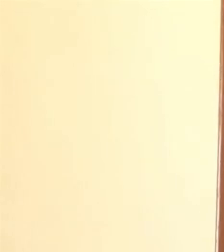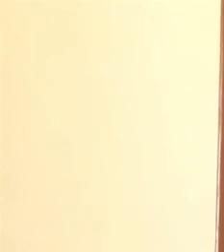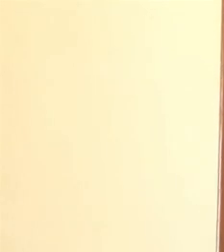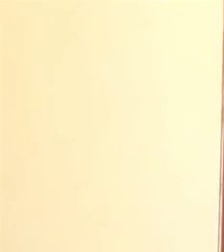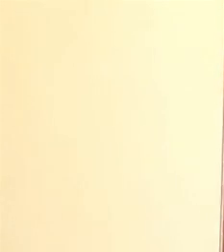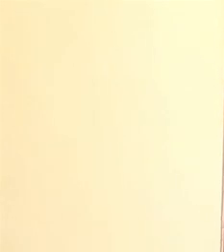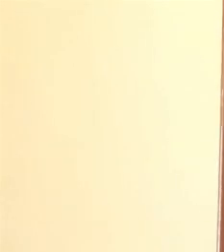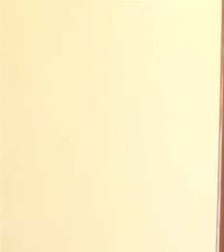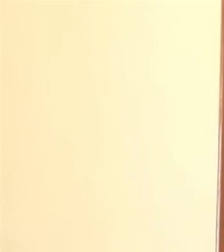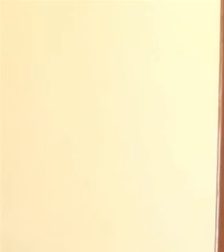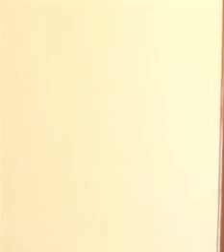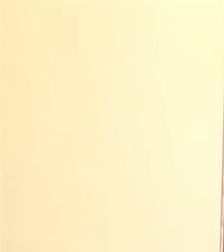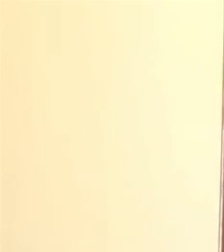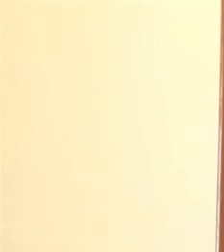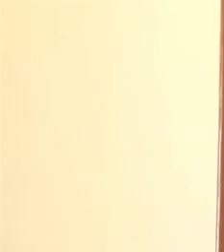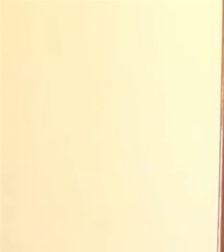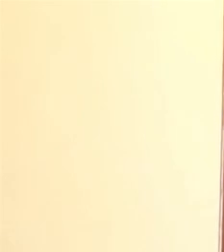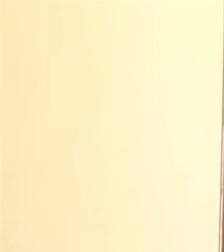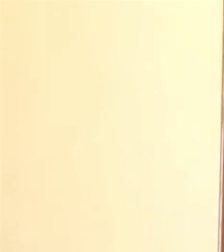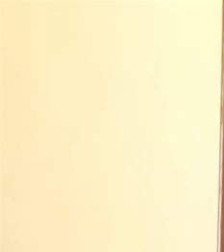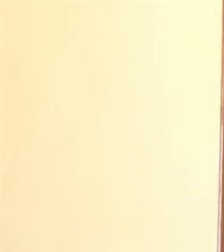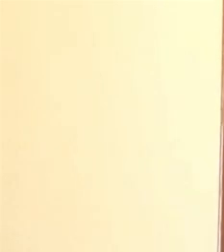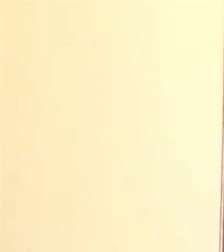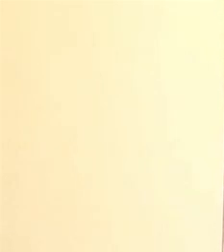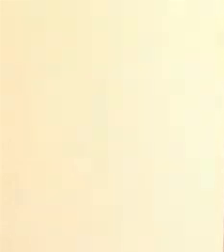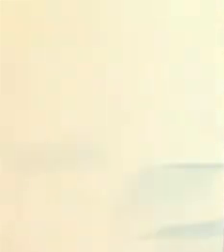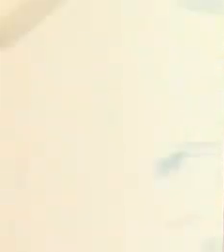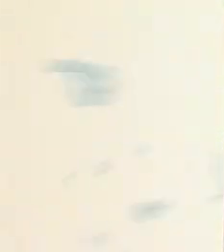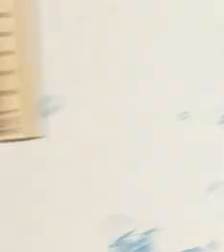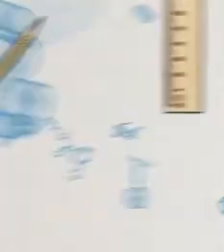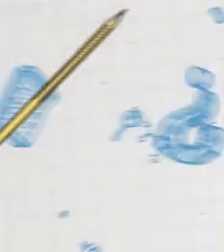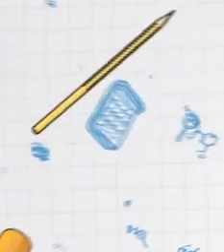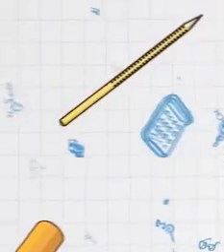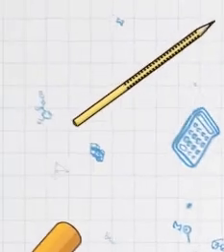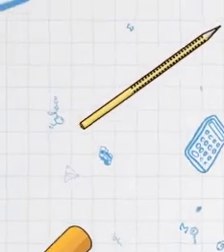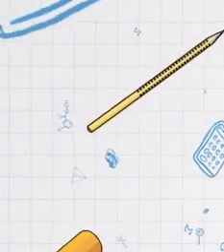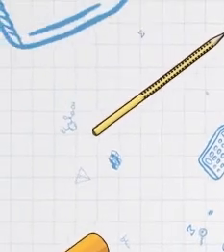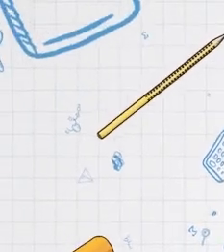the learners, and we will inform you.